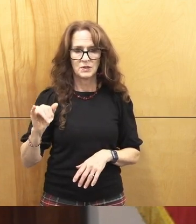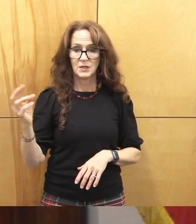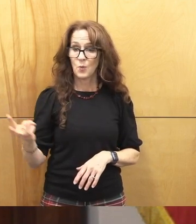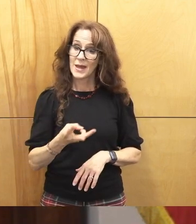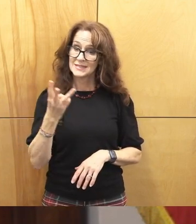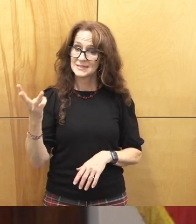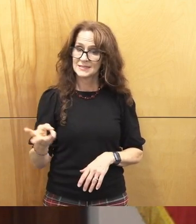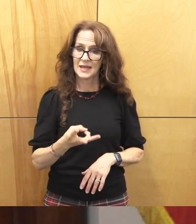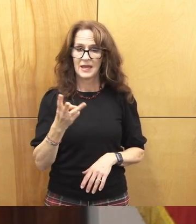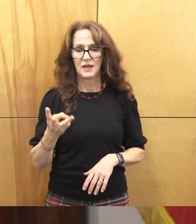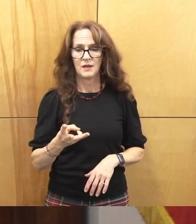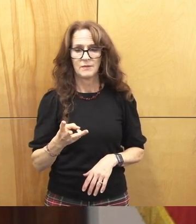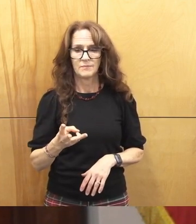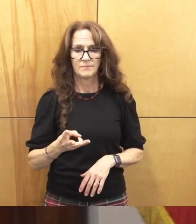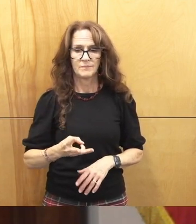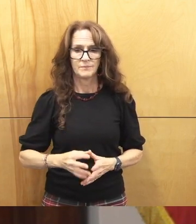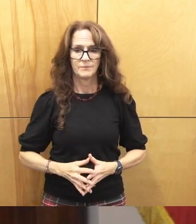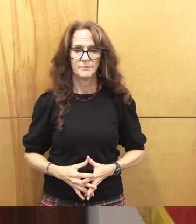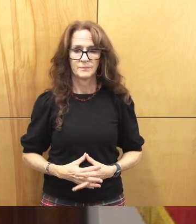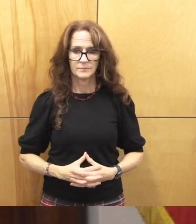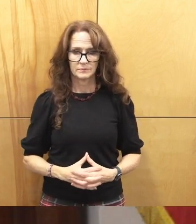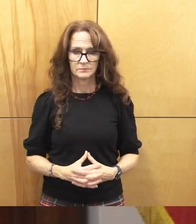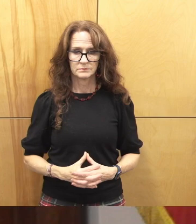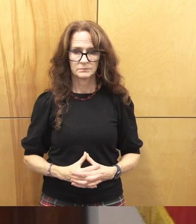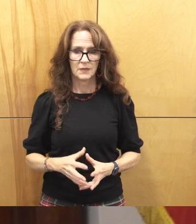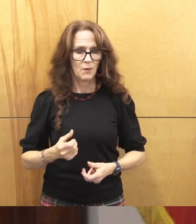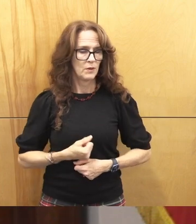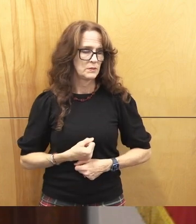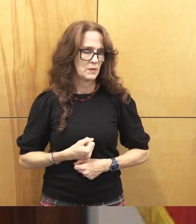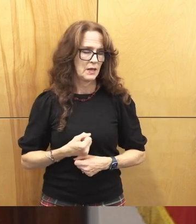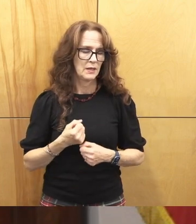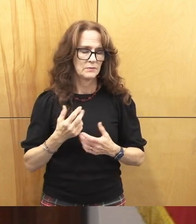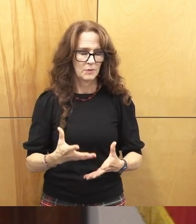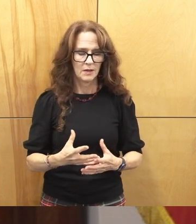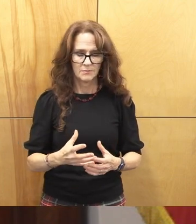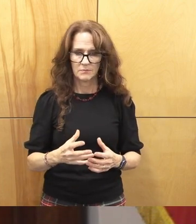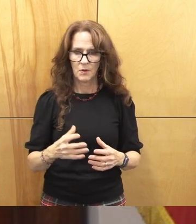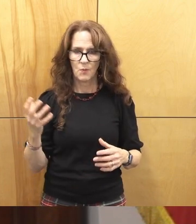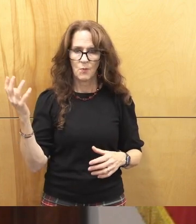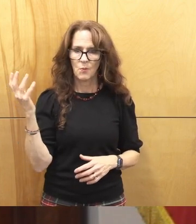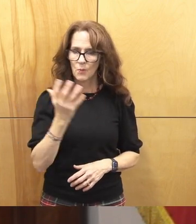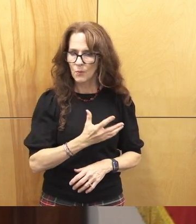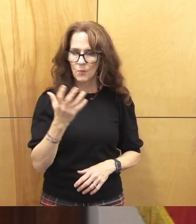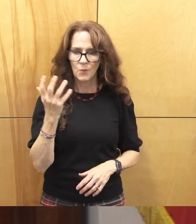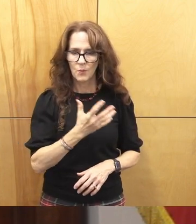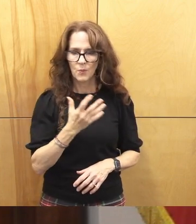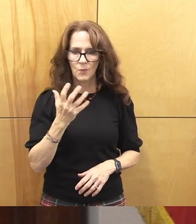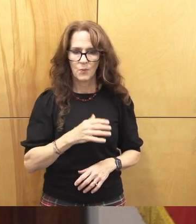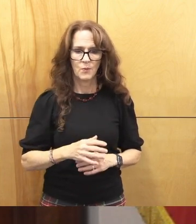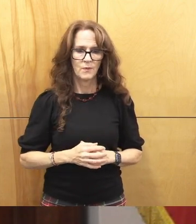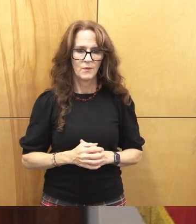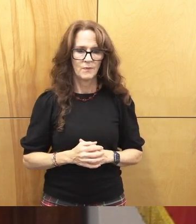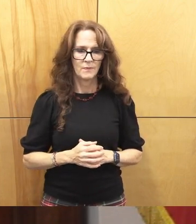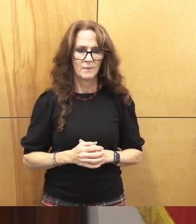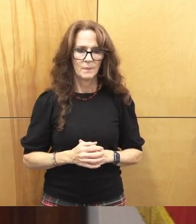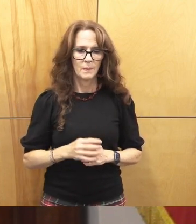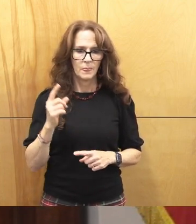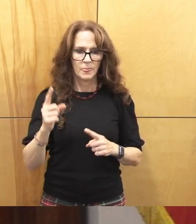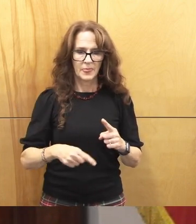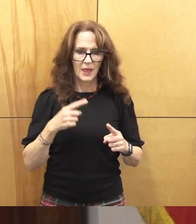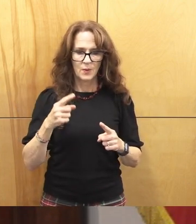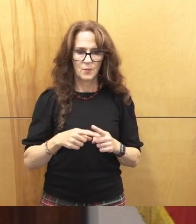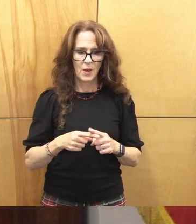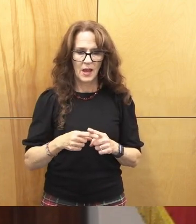and I just want to express how incredible it was when you